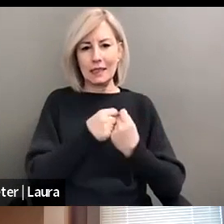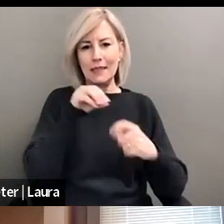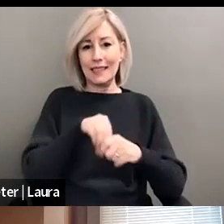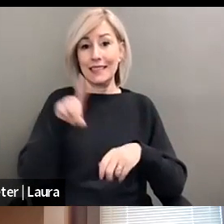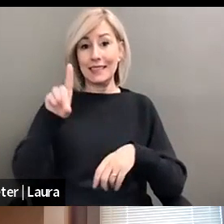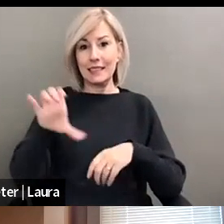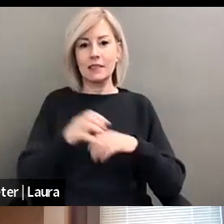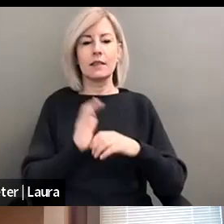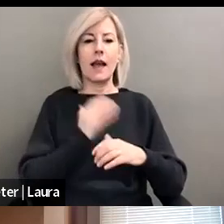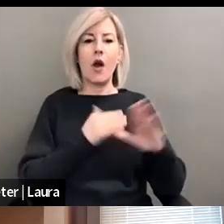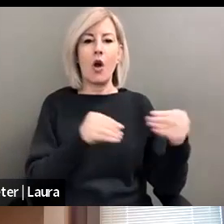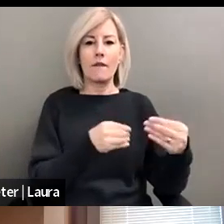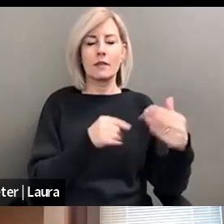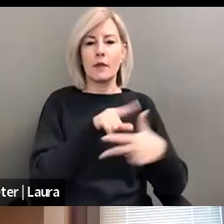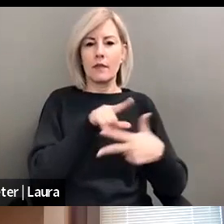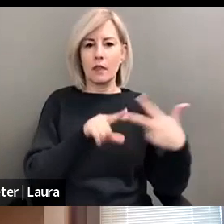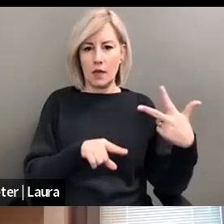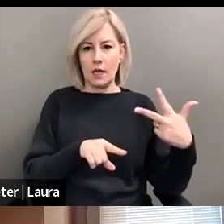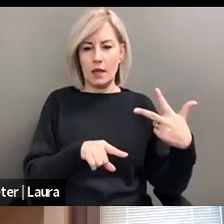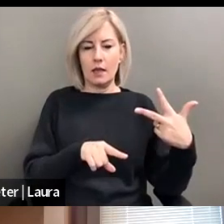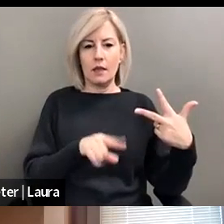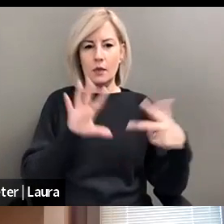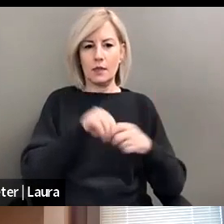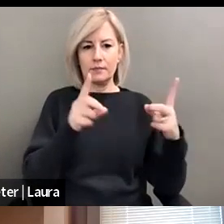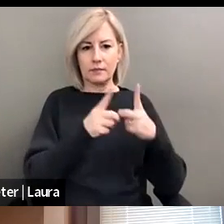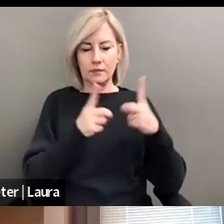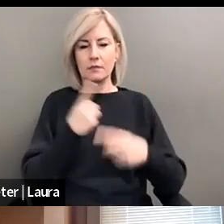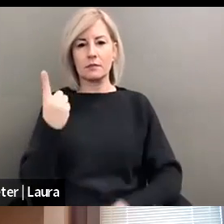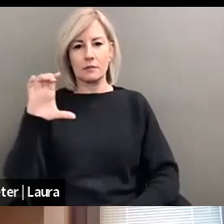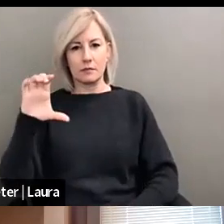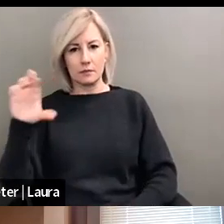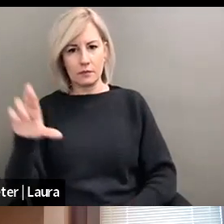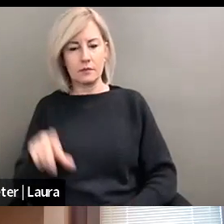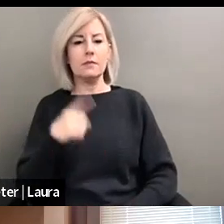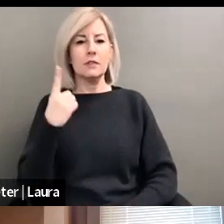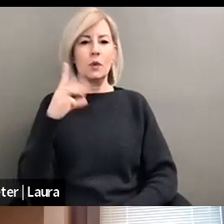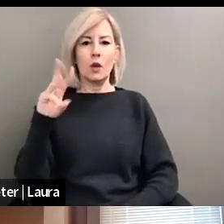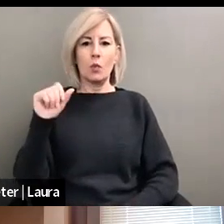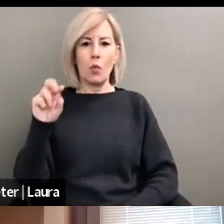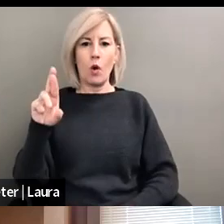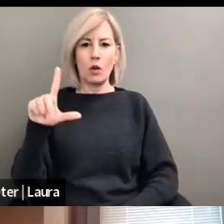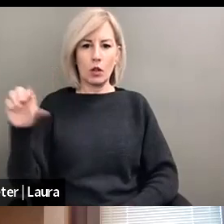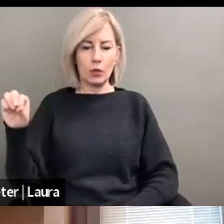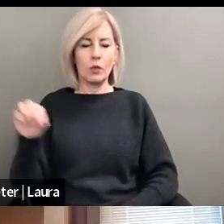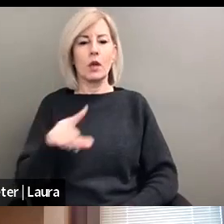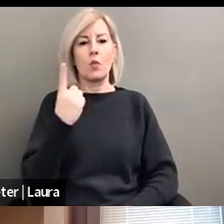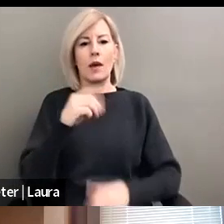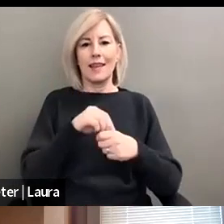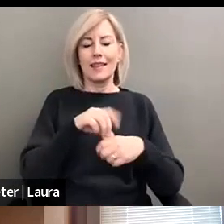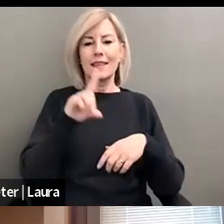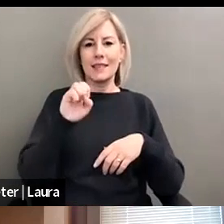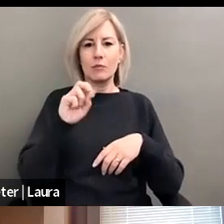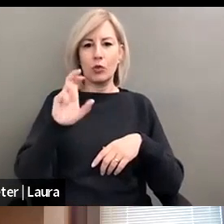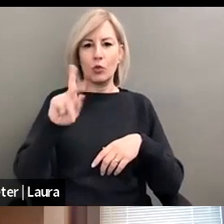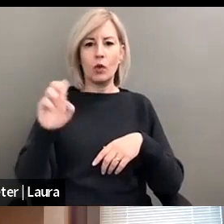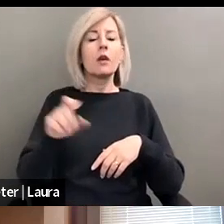Our offices, we have 3 offices in the district, one in Cedar Rapids, one in Waterloo, and one in Dubuque, and then of course the DC